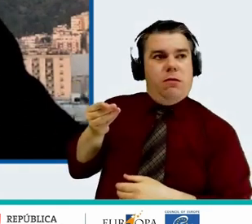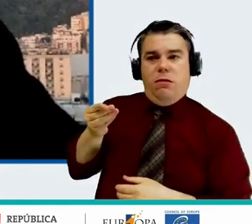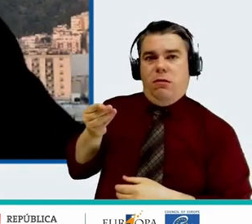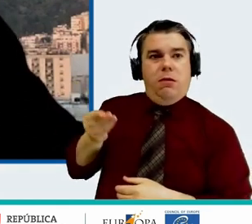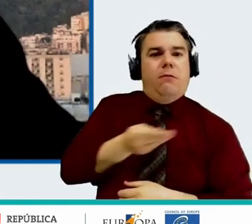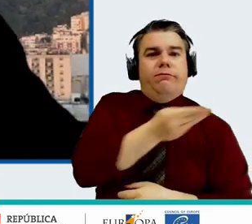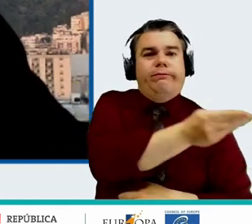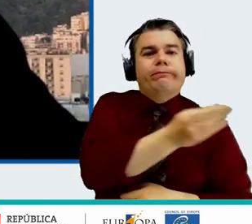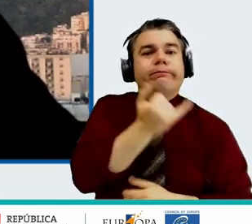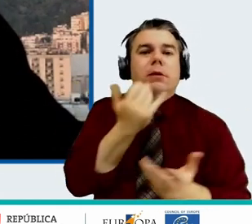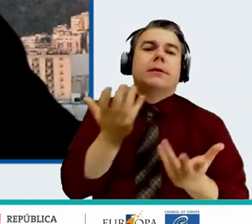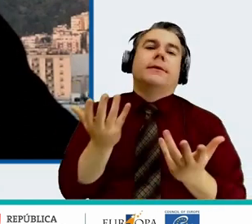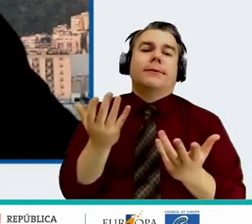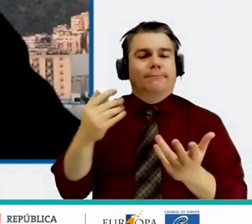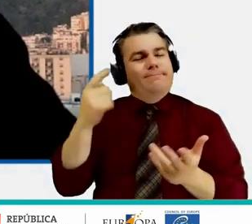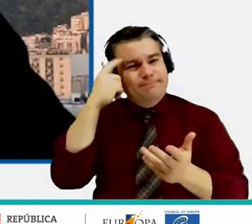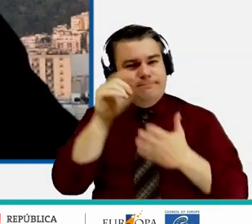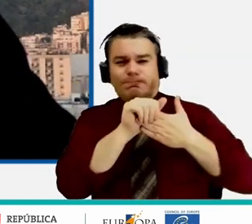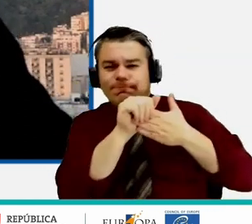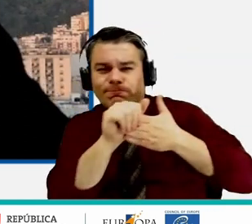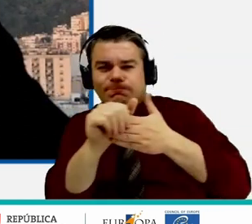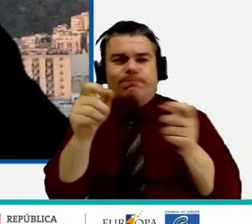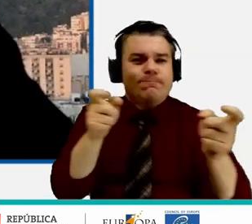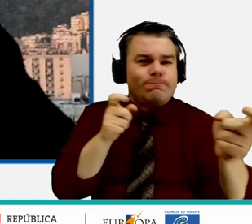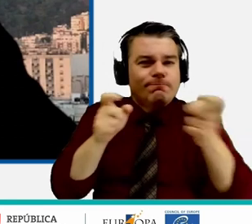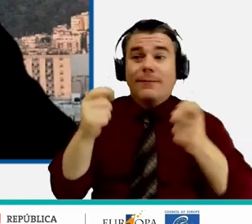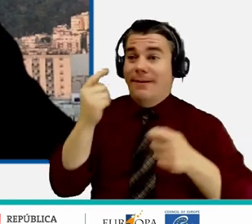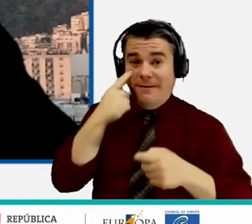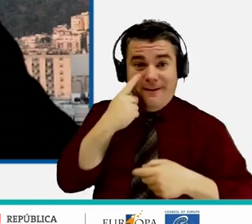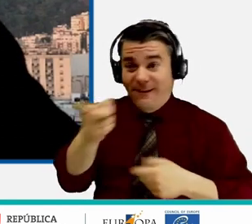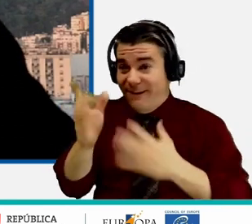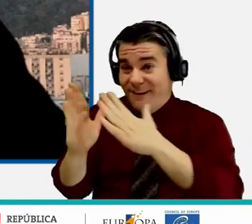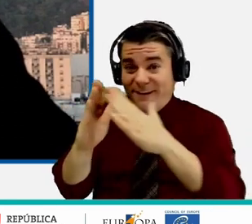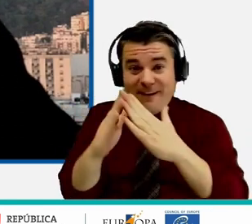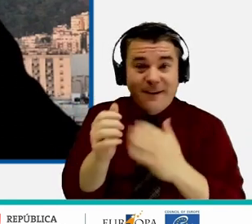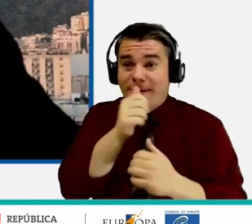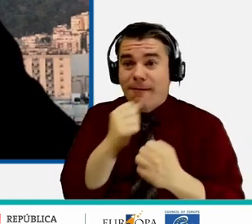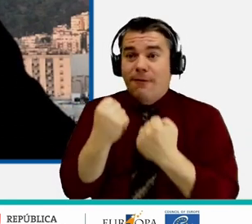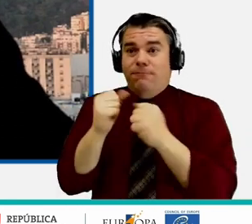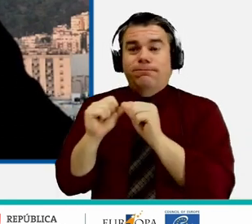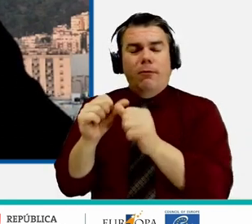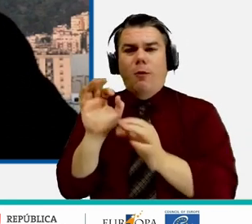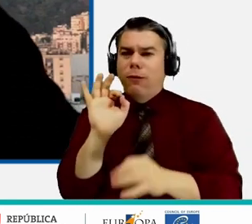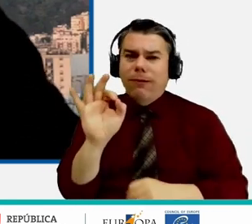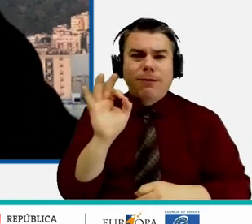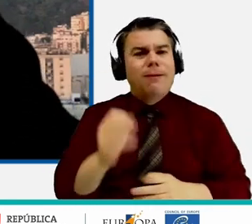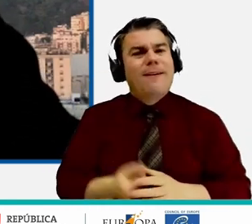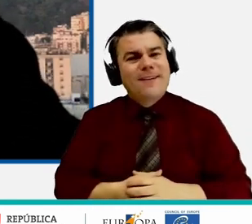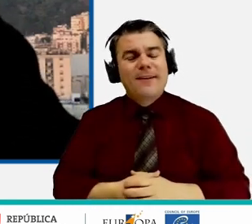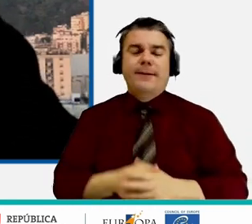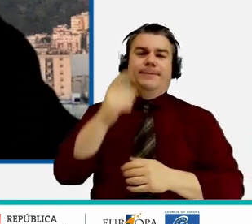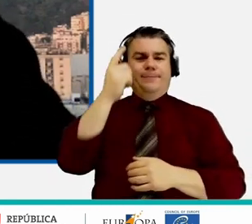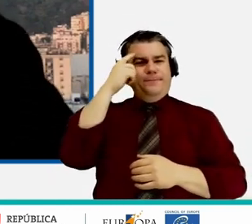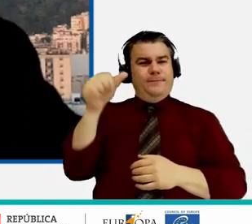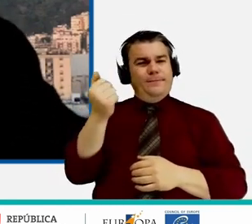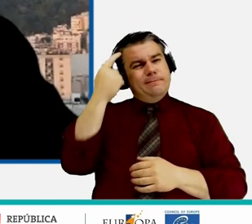why I'm very glad to be here and hear so many cities talking about their resilience programs. And finally, I think in terms of knowledge barriers,